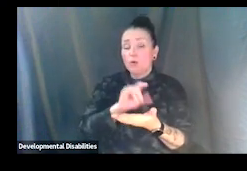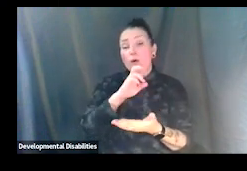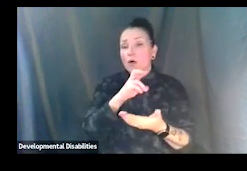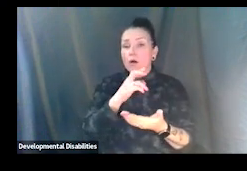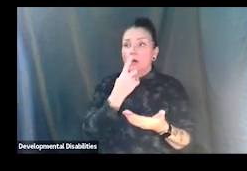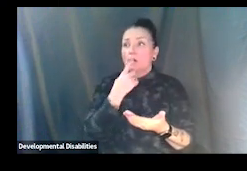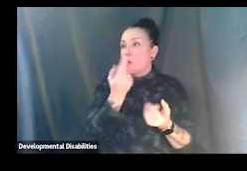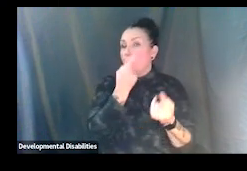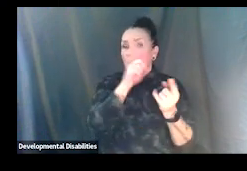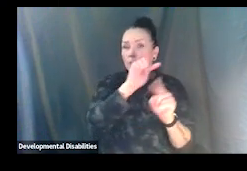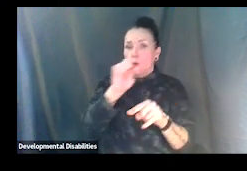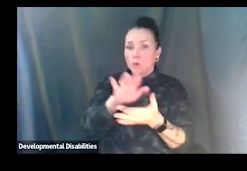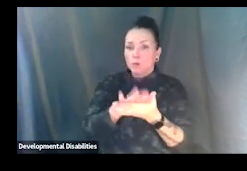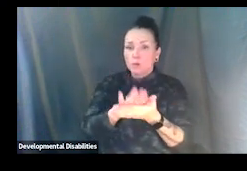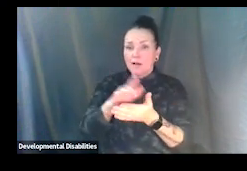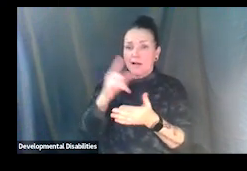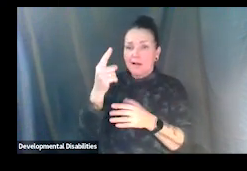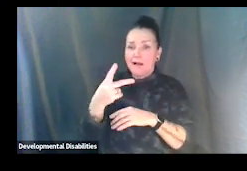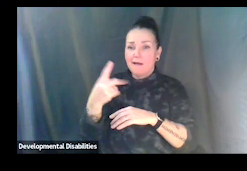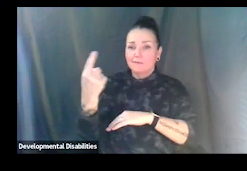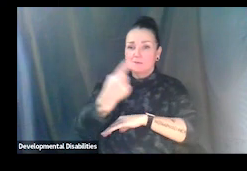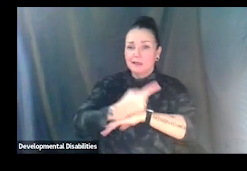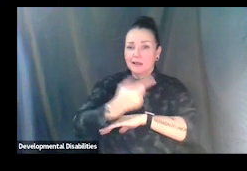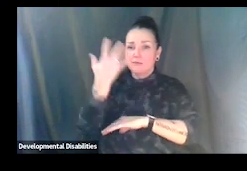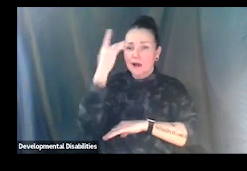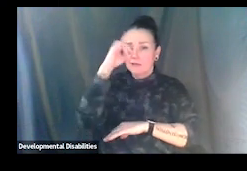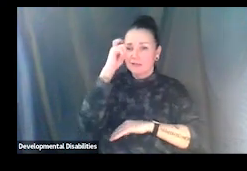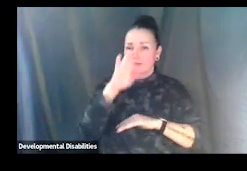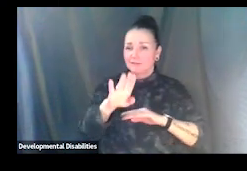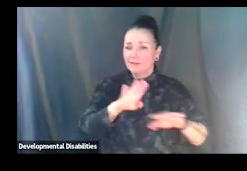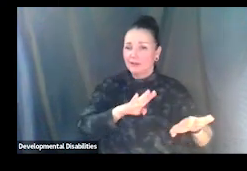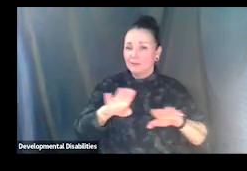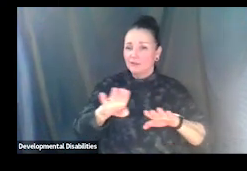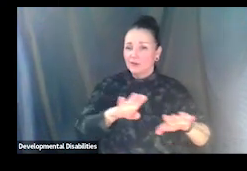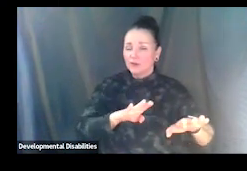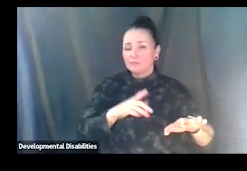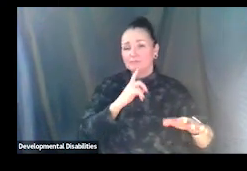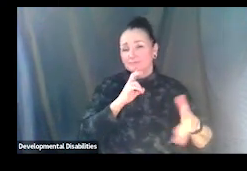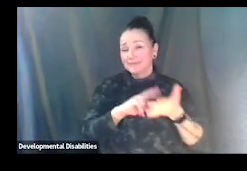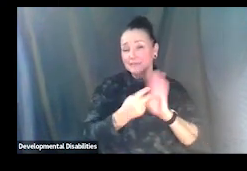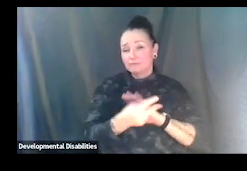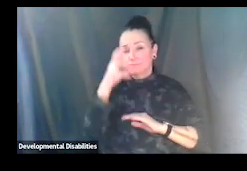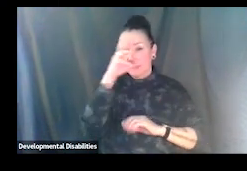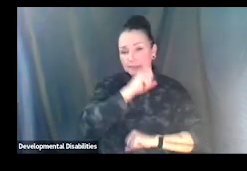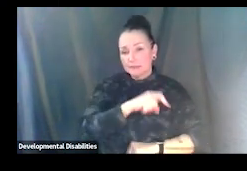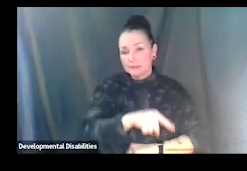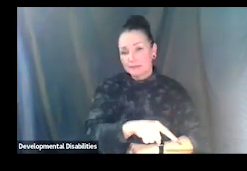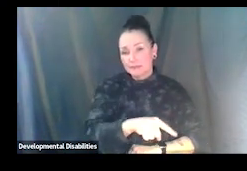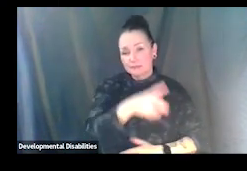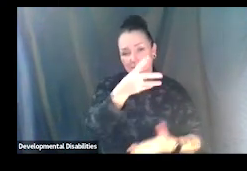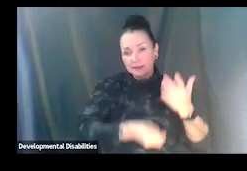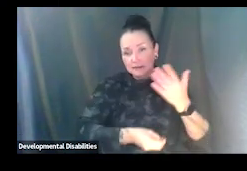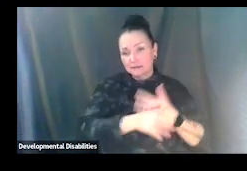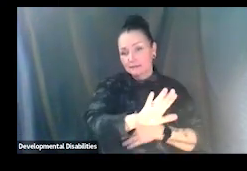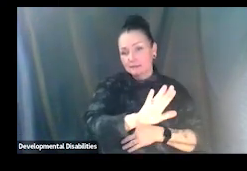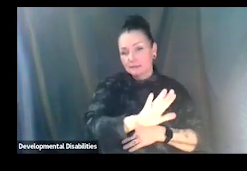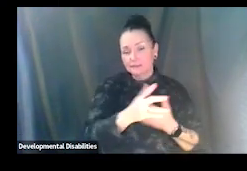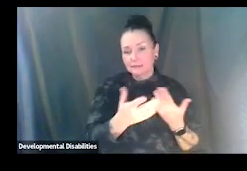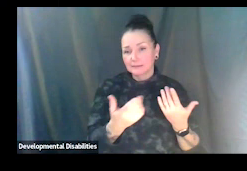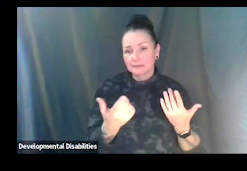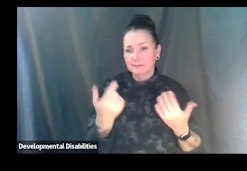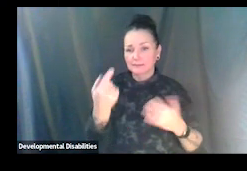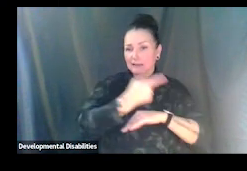of their education. Or if somebody is not able to go out and participate in community activities because of their behavior, then they're missing